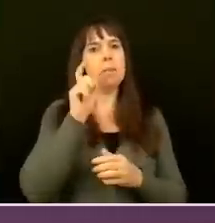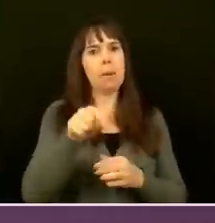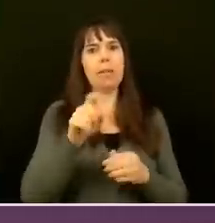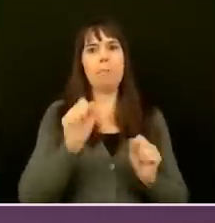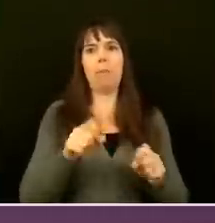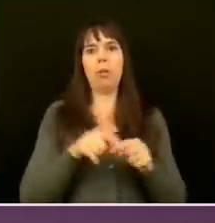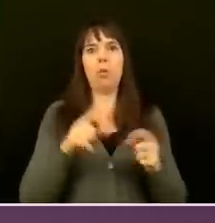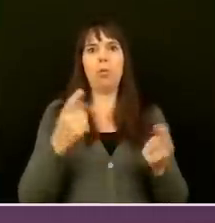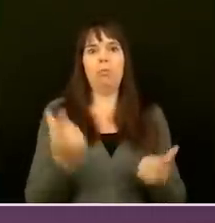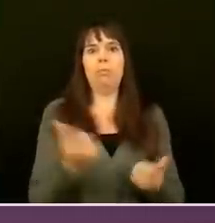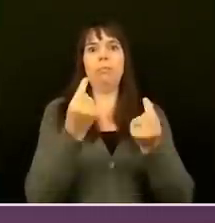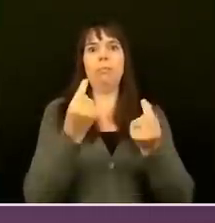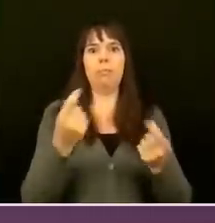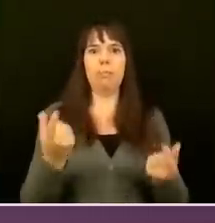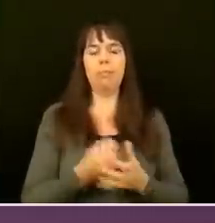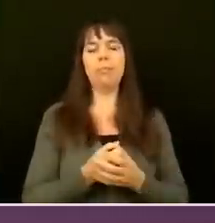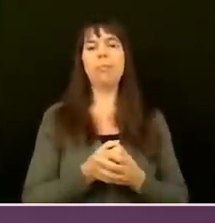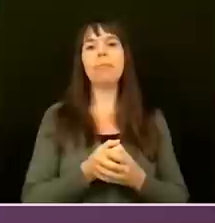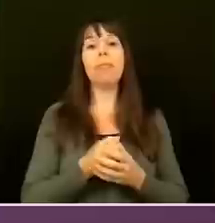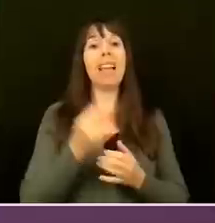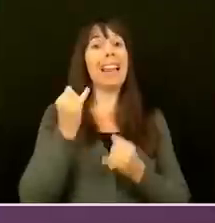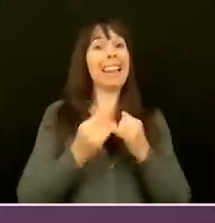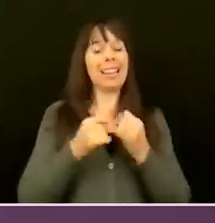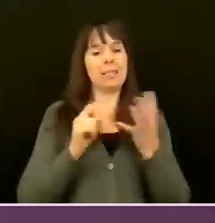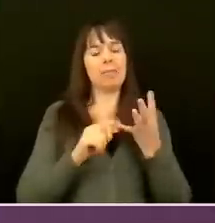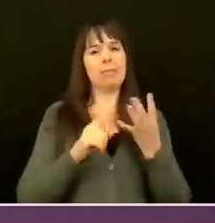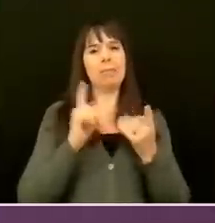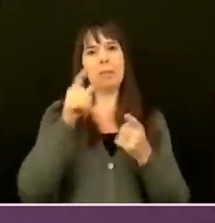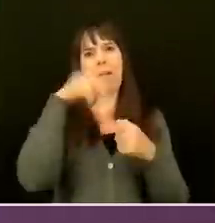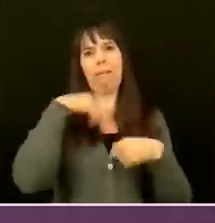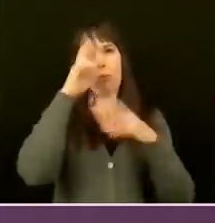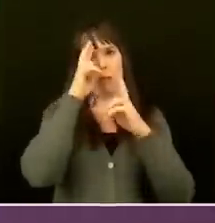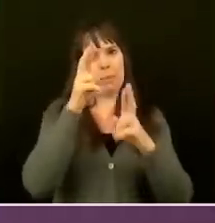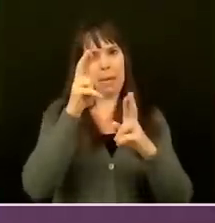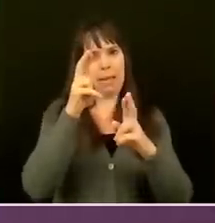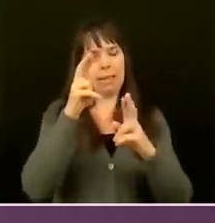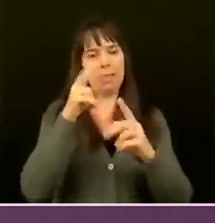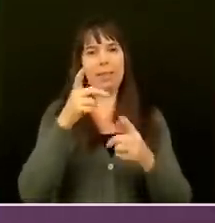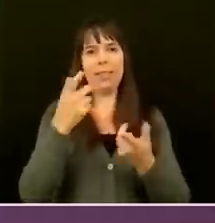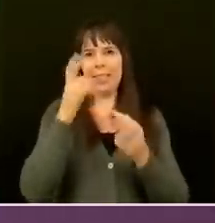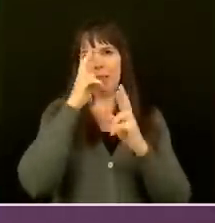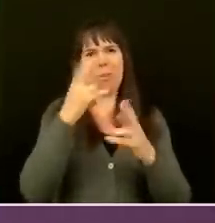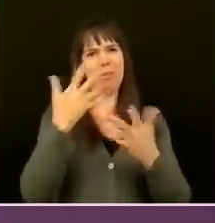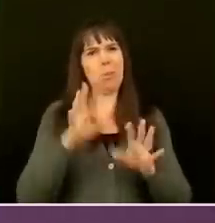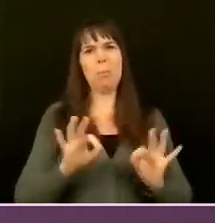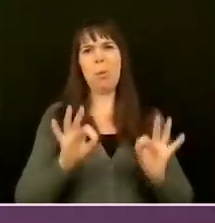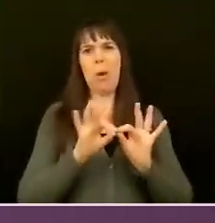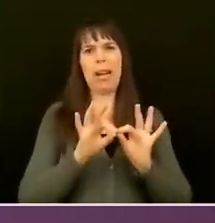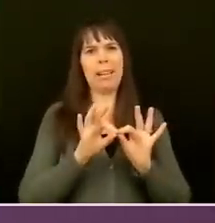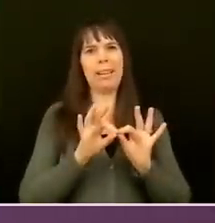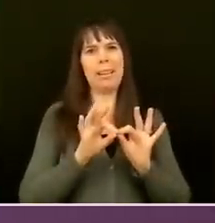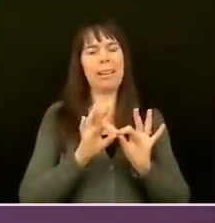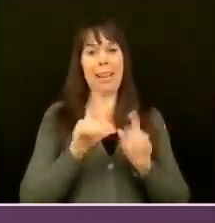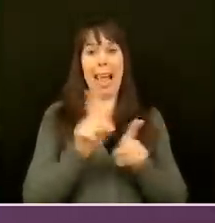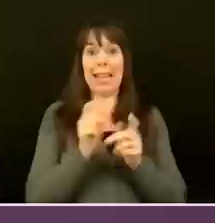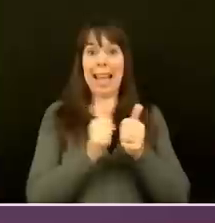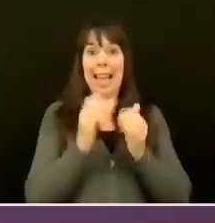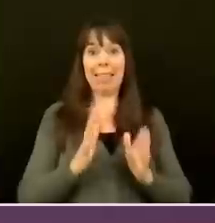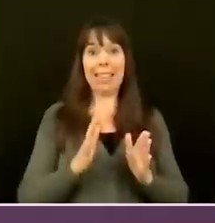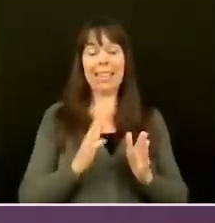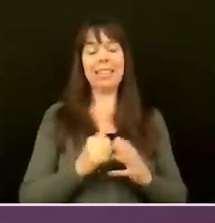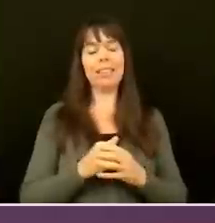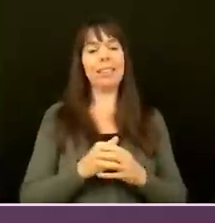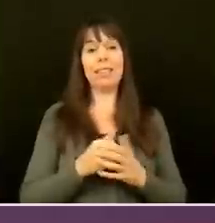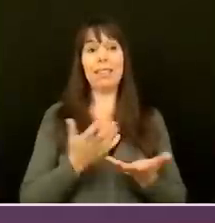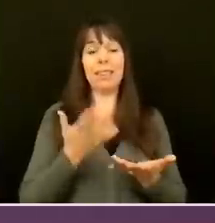execute. And the last thing you gotta have is respect. Respect's really important as an athlete